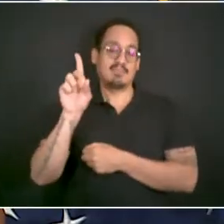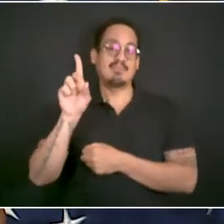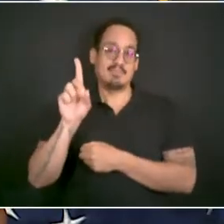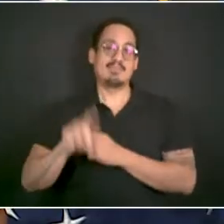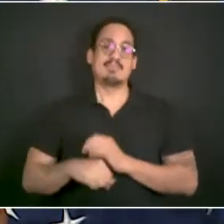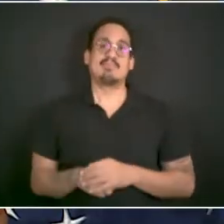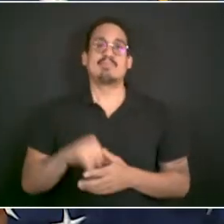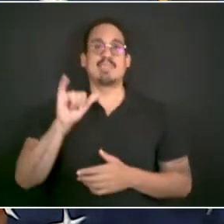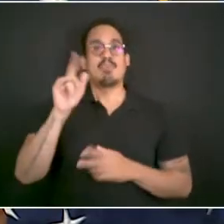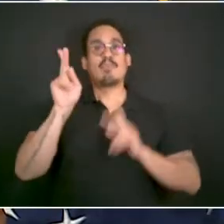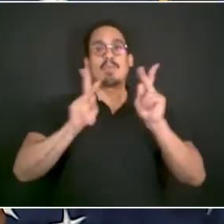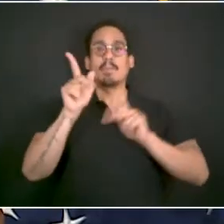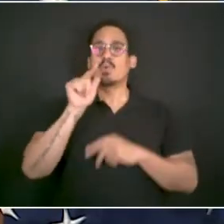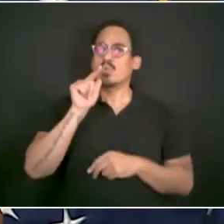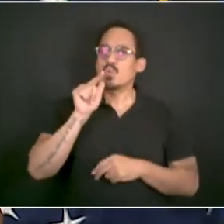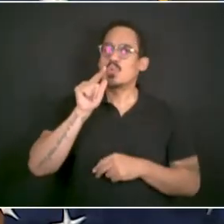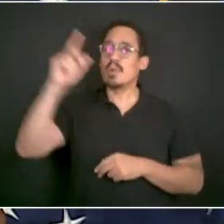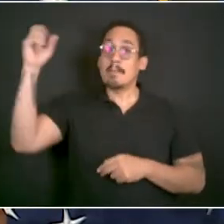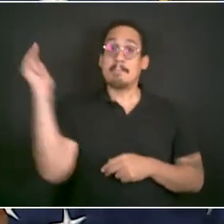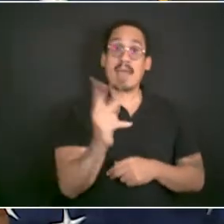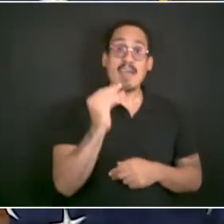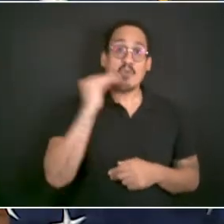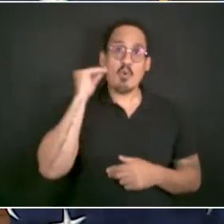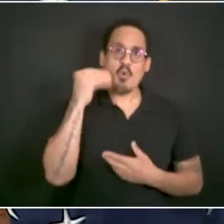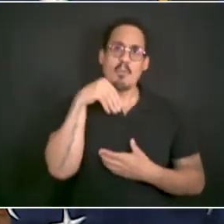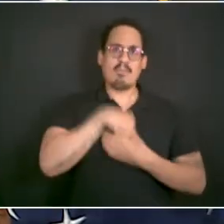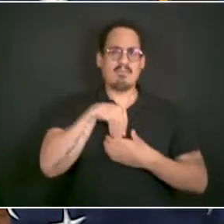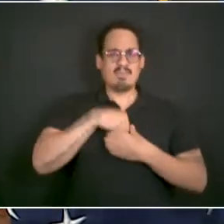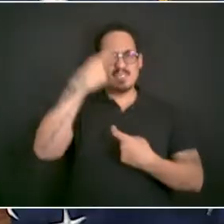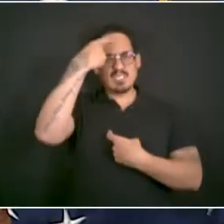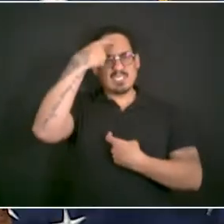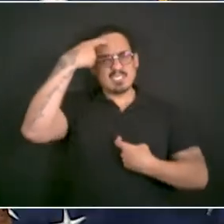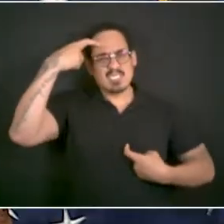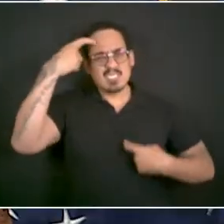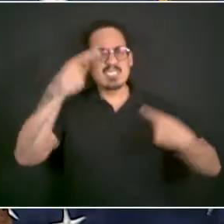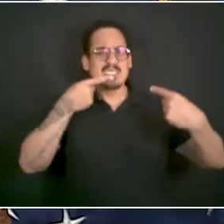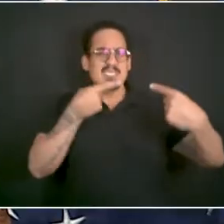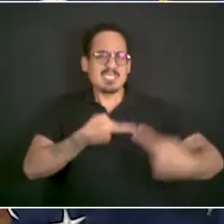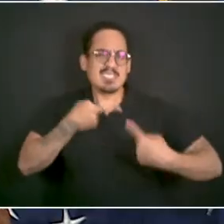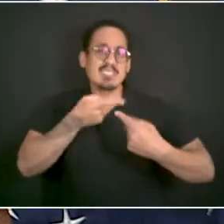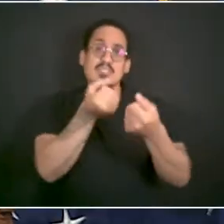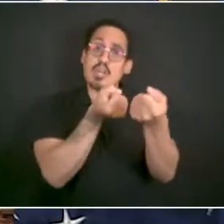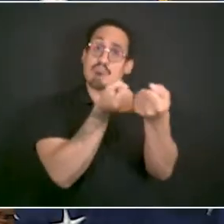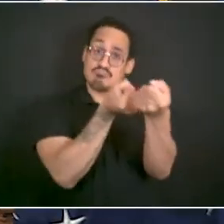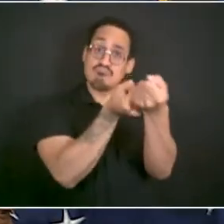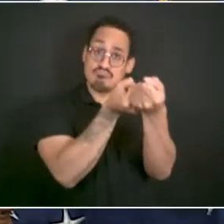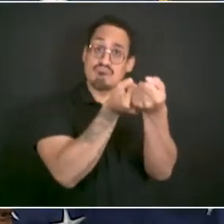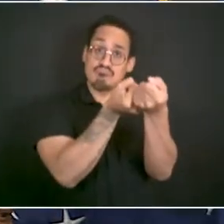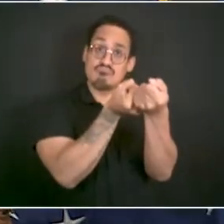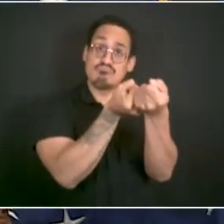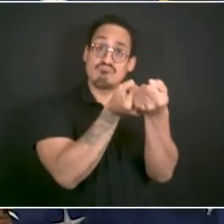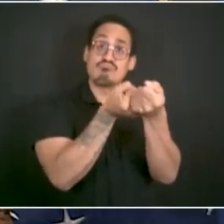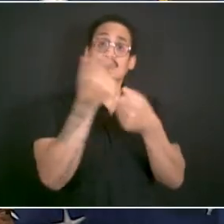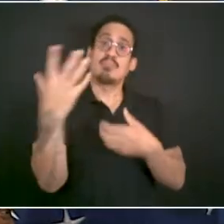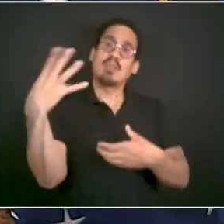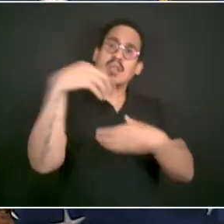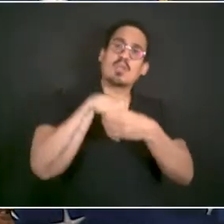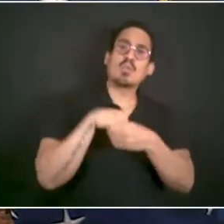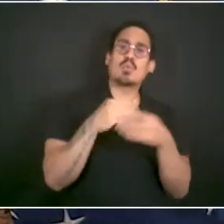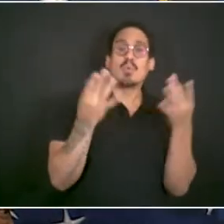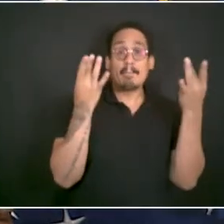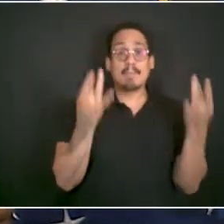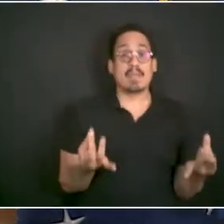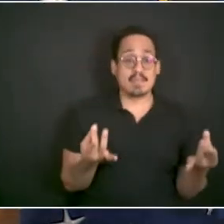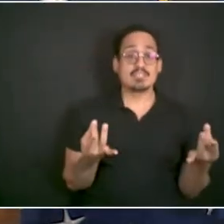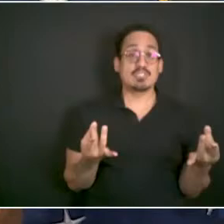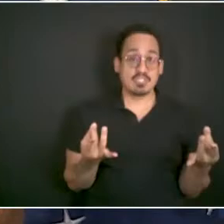invisible wounds of service. His advocacy for the transcendental meditation, companion dogs, and holistic support changed lives,